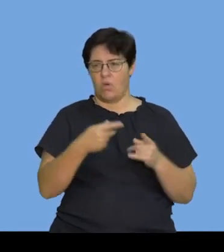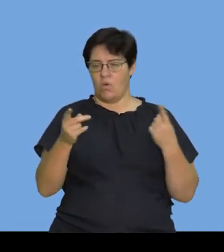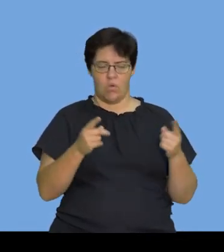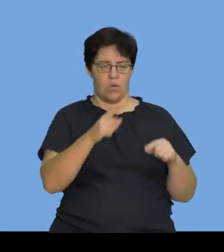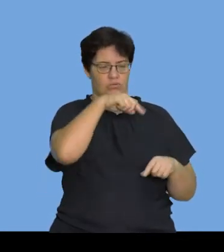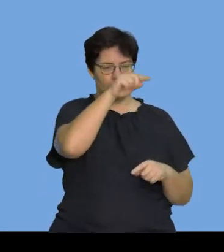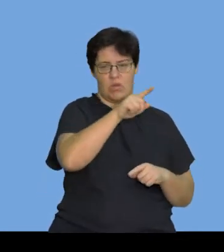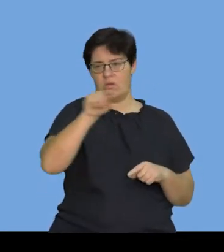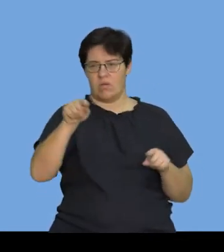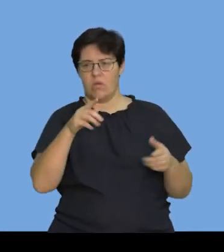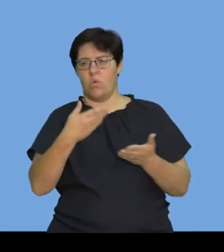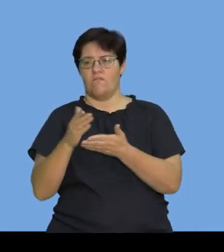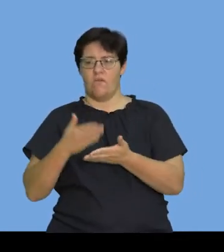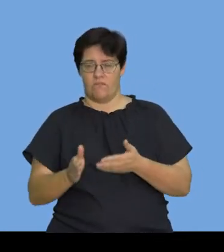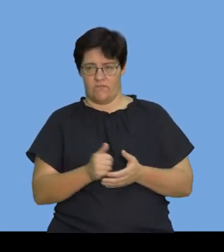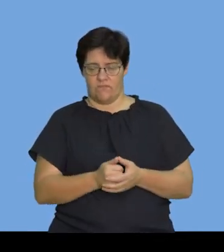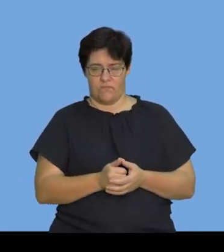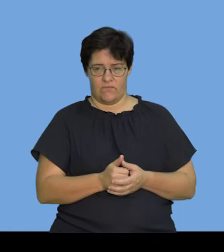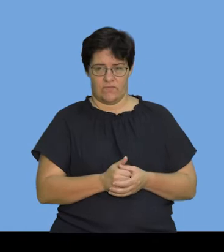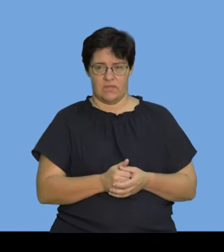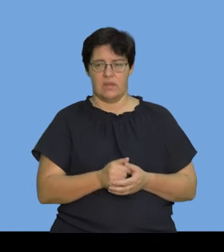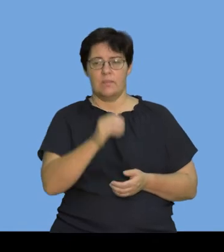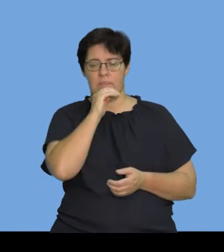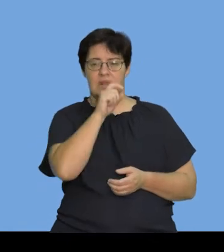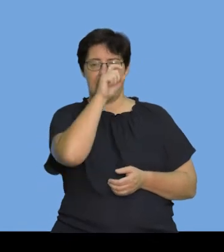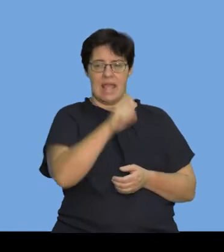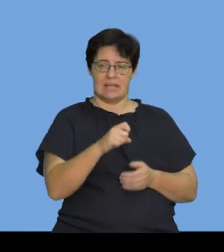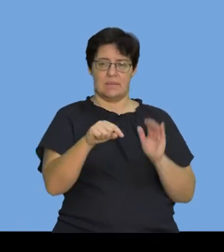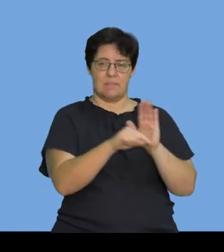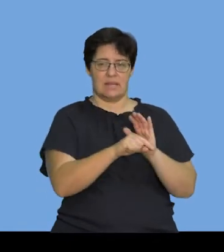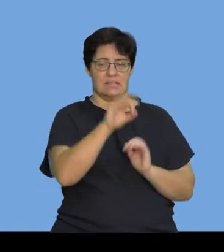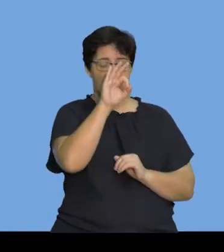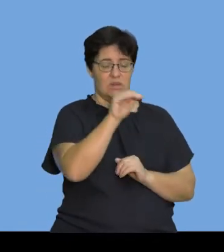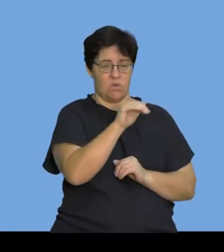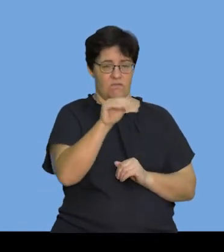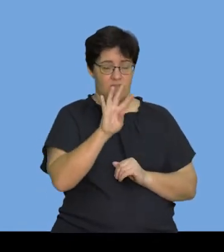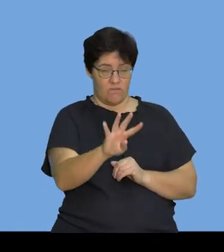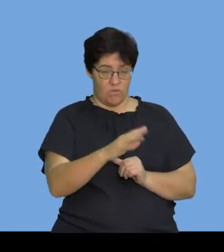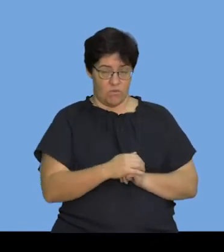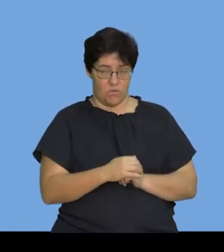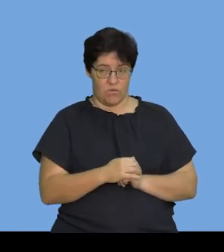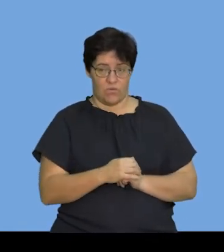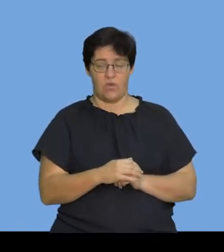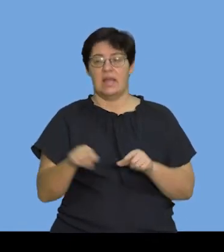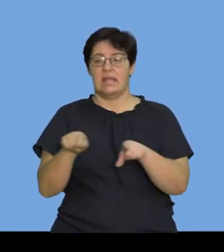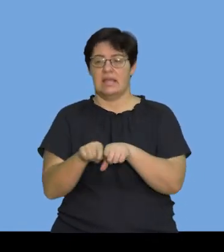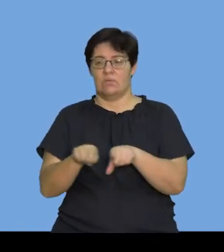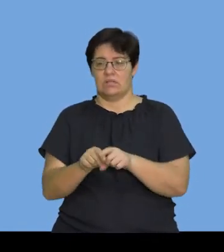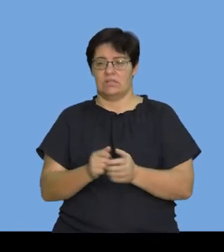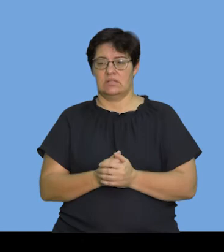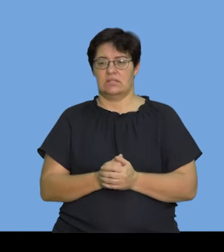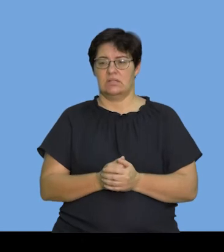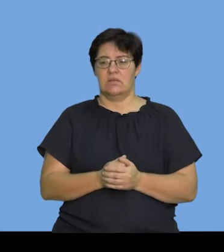sides, which will then give you x minus 3 over 4 equals to plus